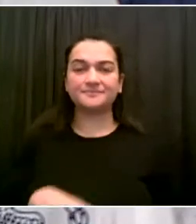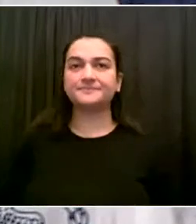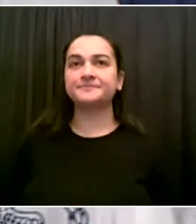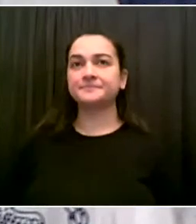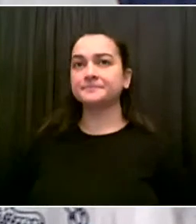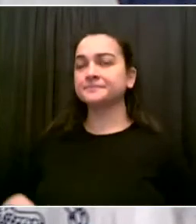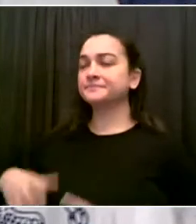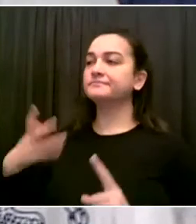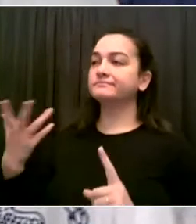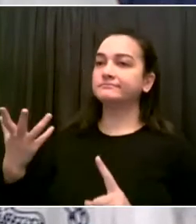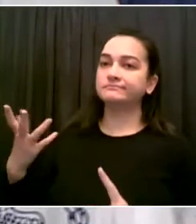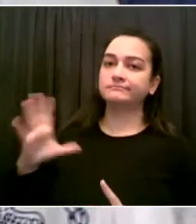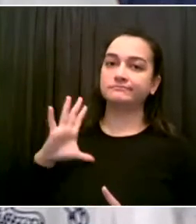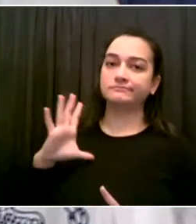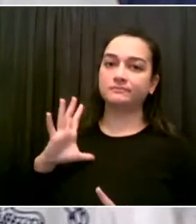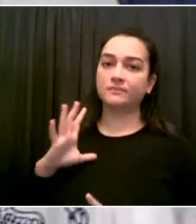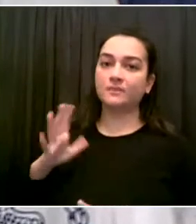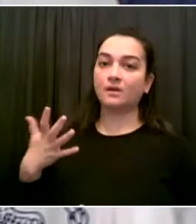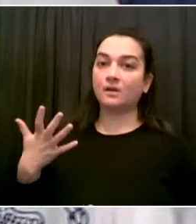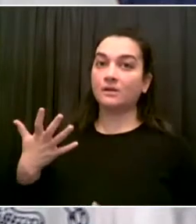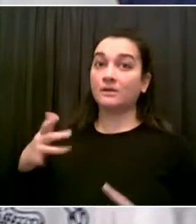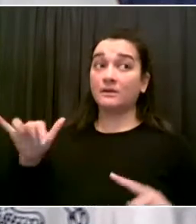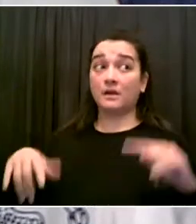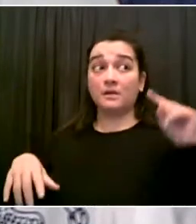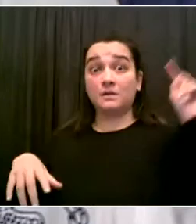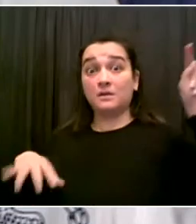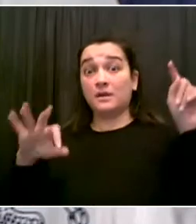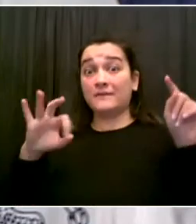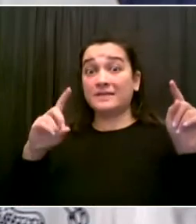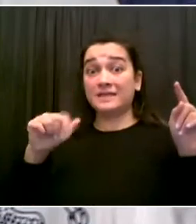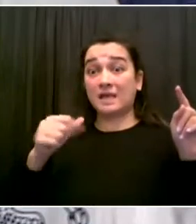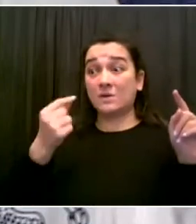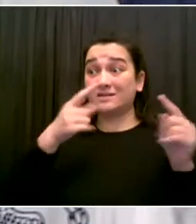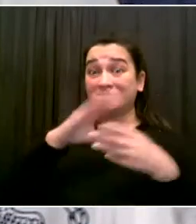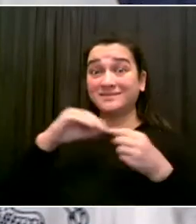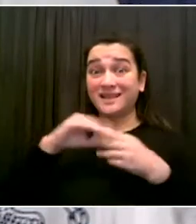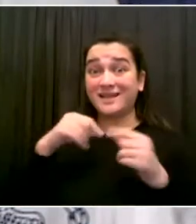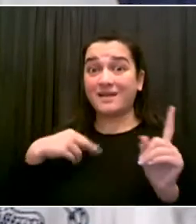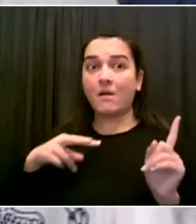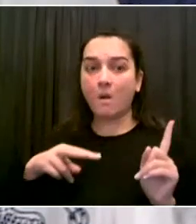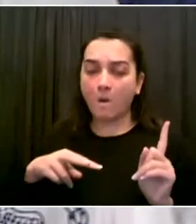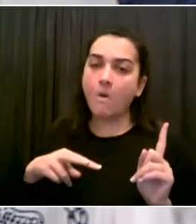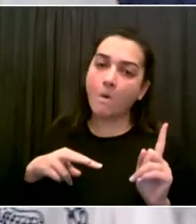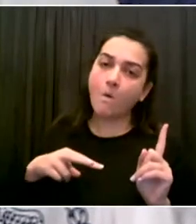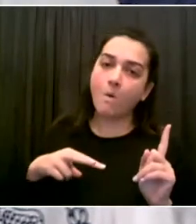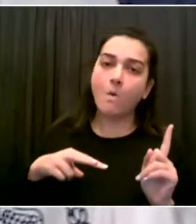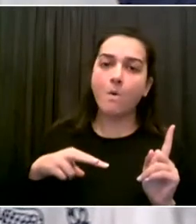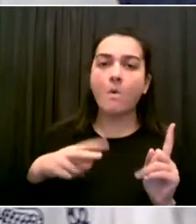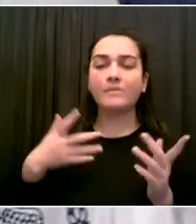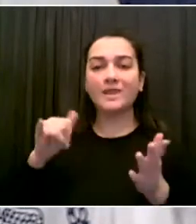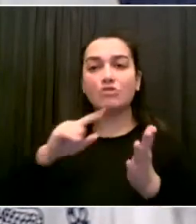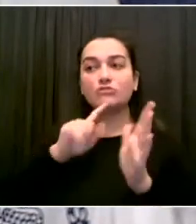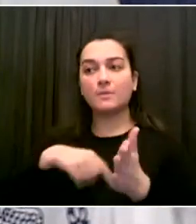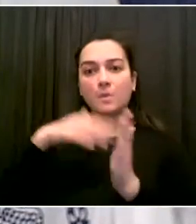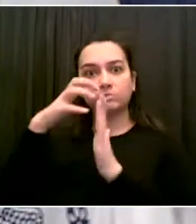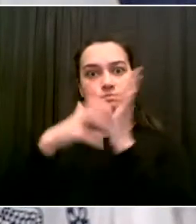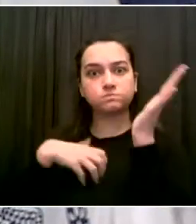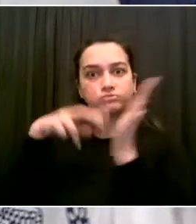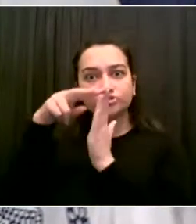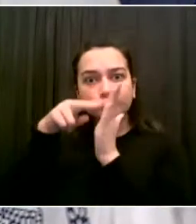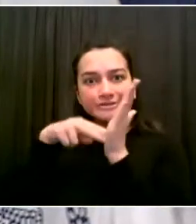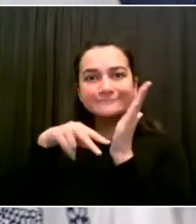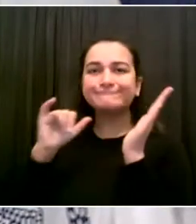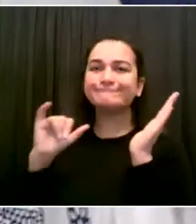really an abundance of caution on the part of the FDA because it's a handful of cases out of millions of